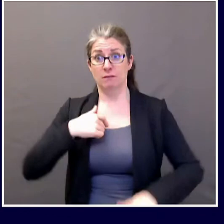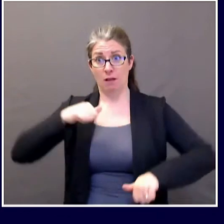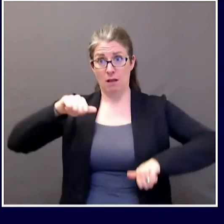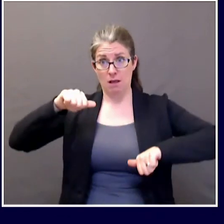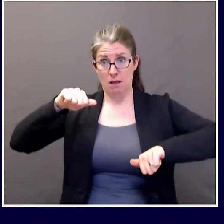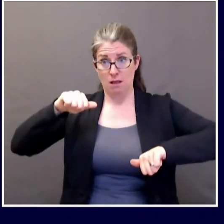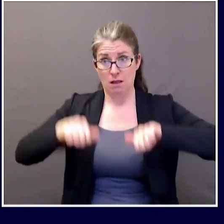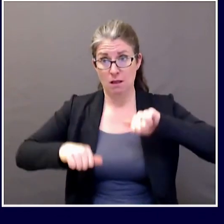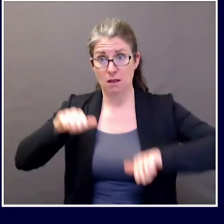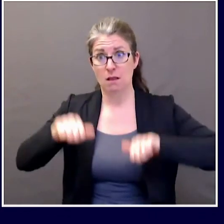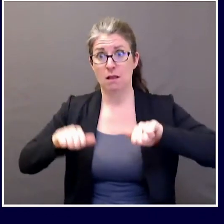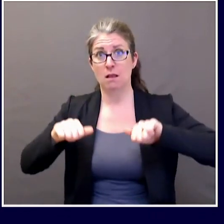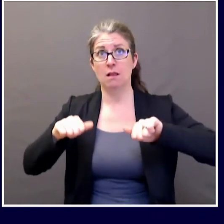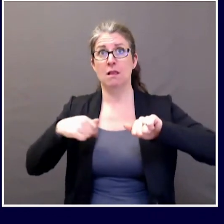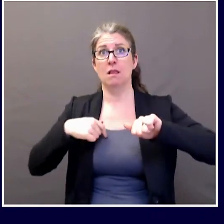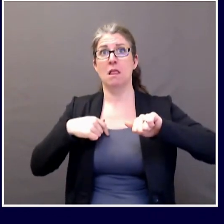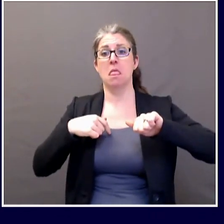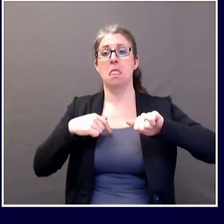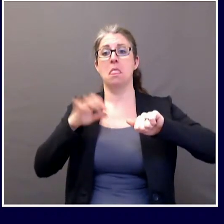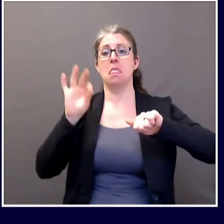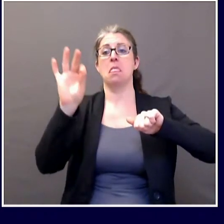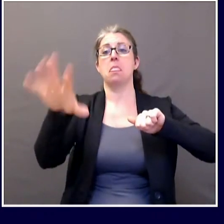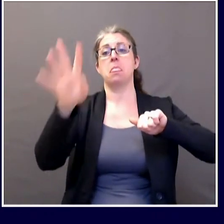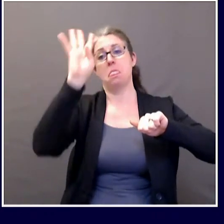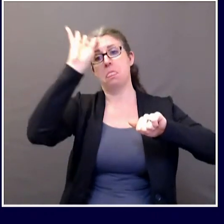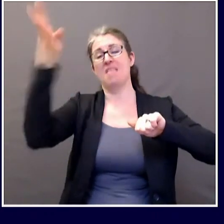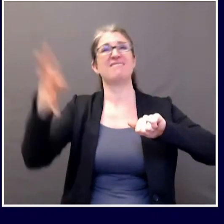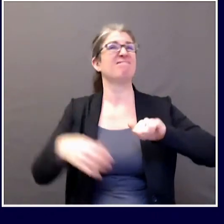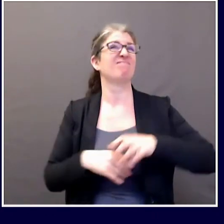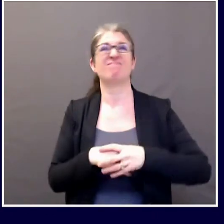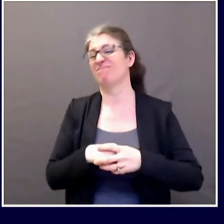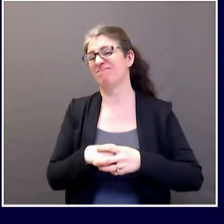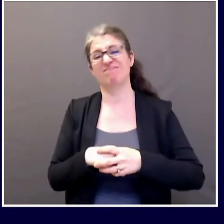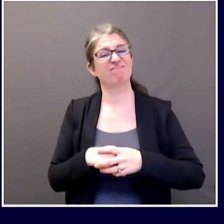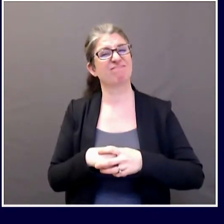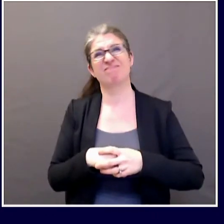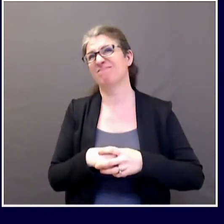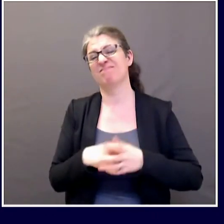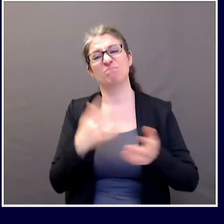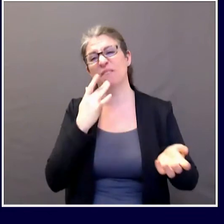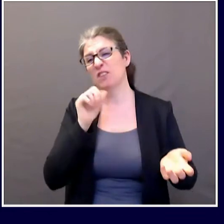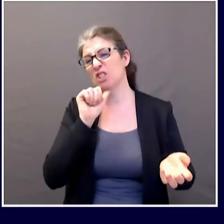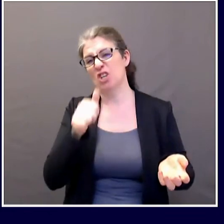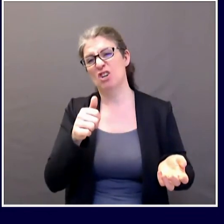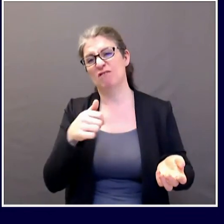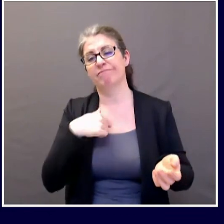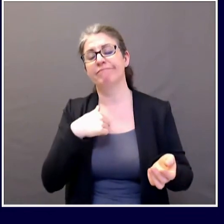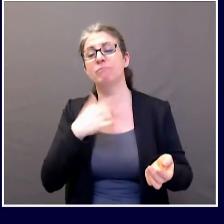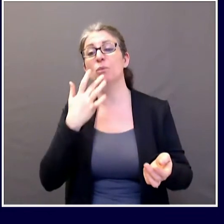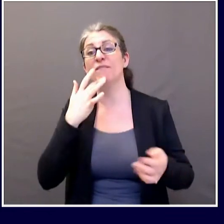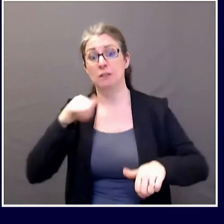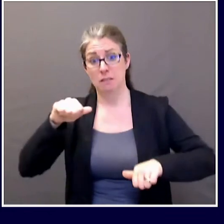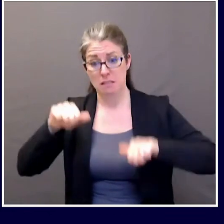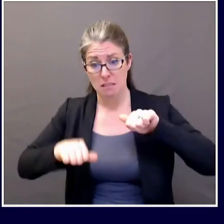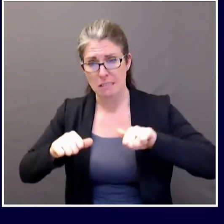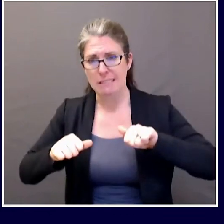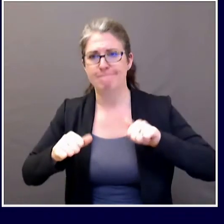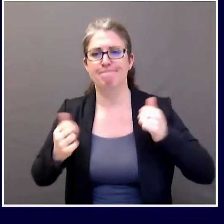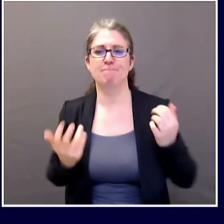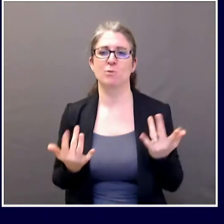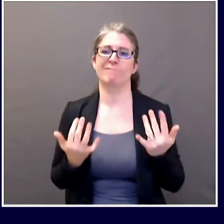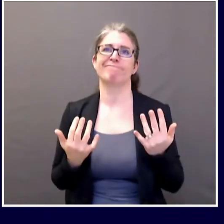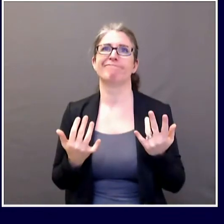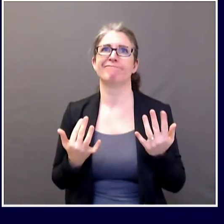making promises that I don't think I can keep. Okay, thanks. And the very last thing, this should be a fairly easy